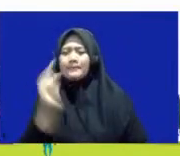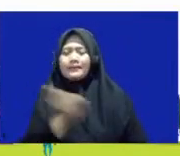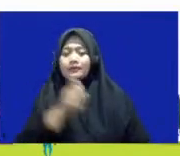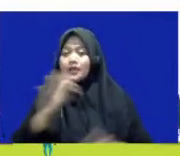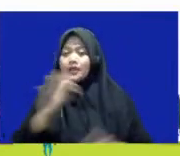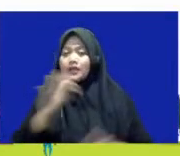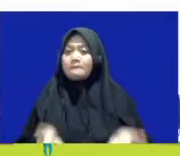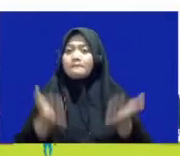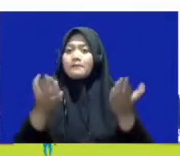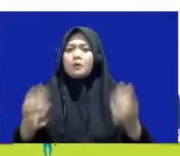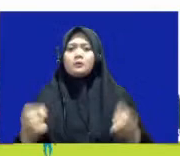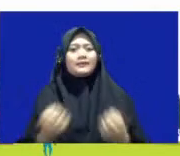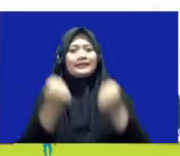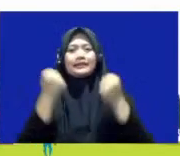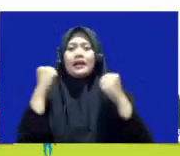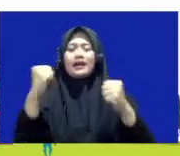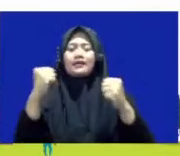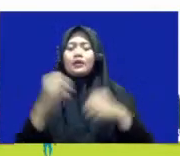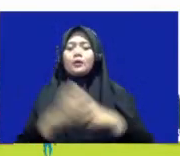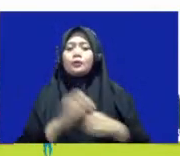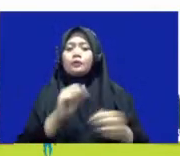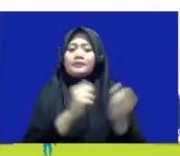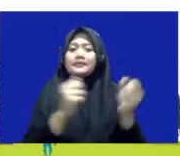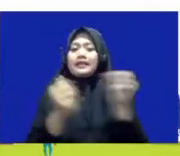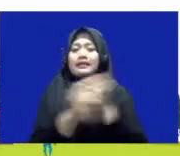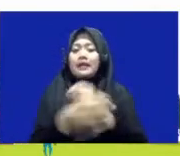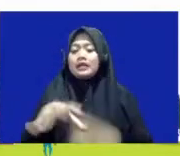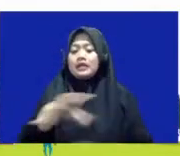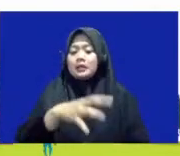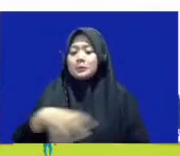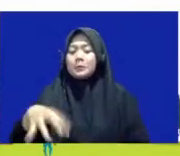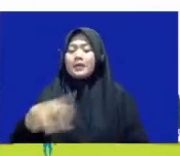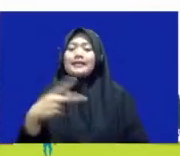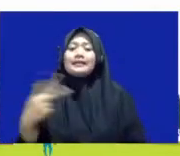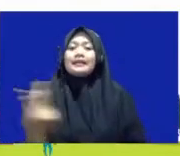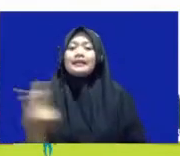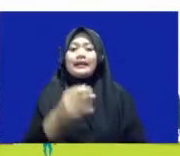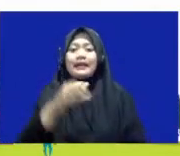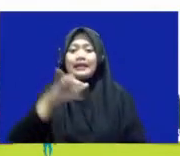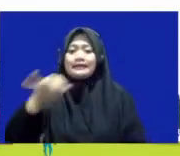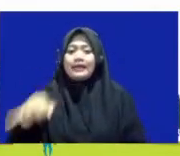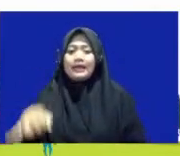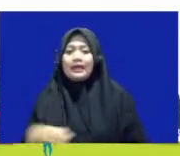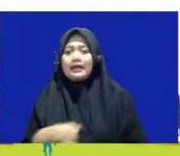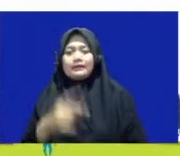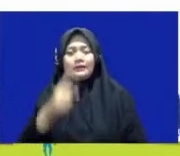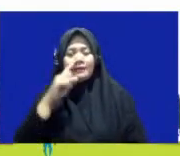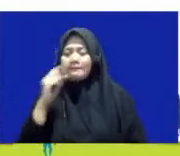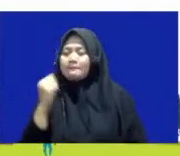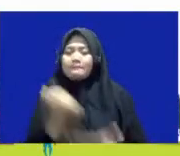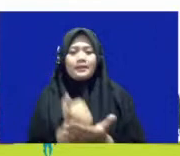environment is a critical priority to save lives and protect livelihoods.